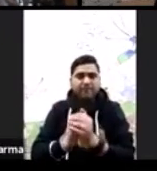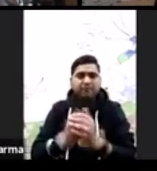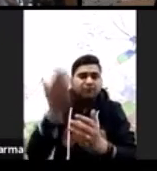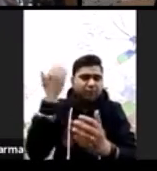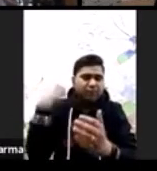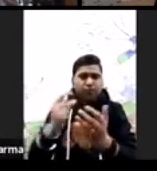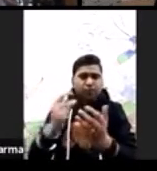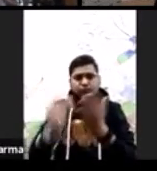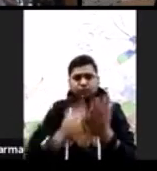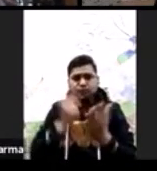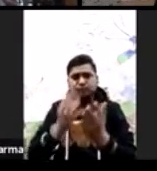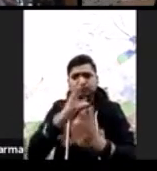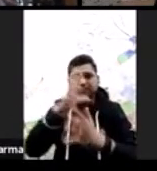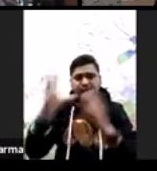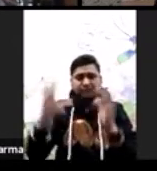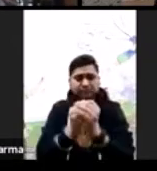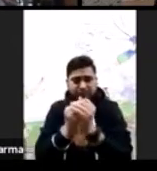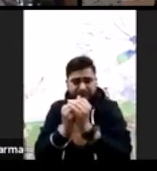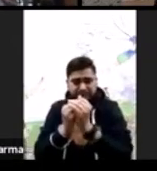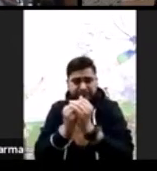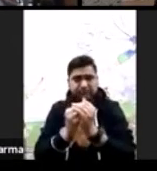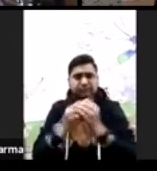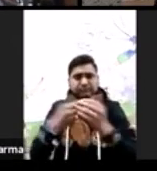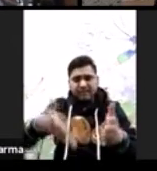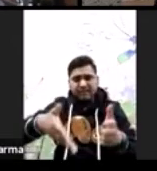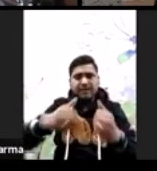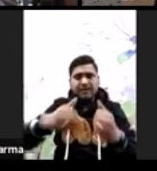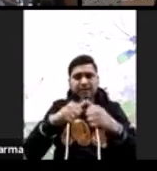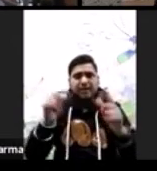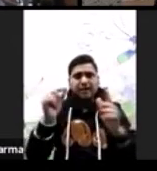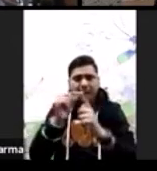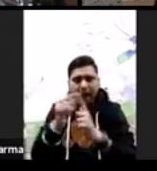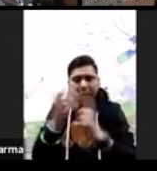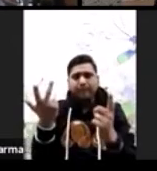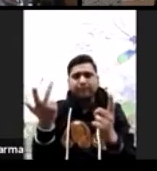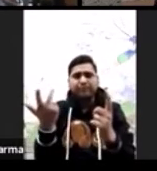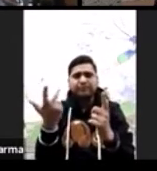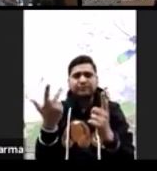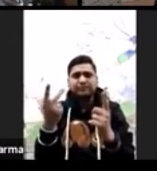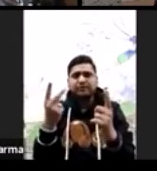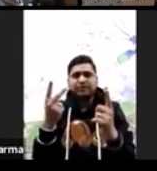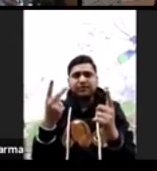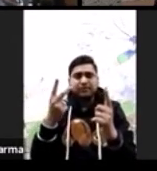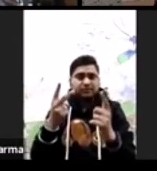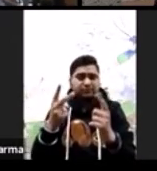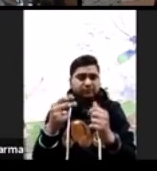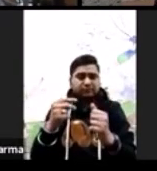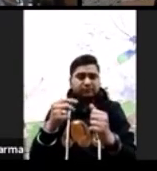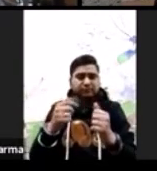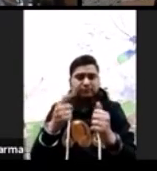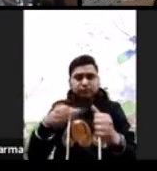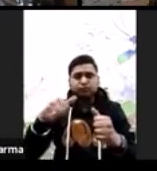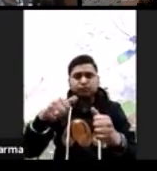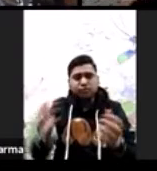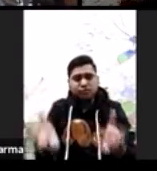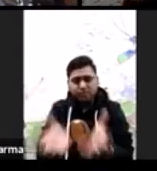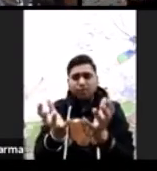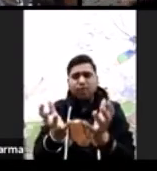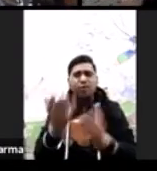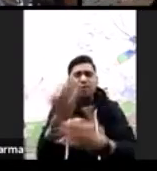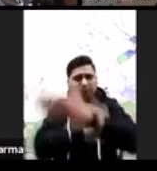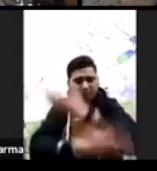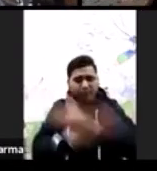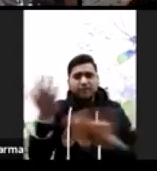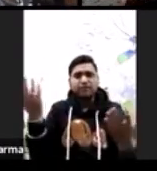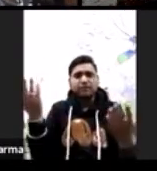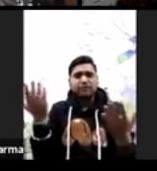parts of society, and this application is one such demonstration, you know, to enable people with different